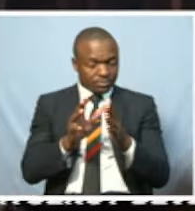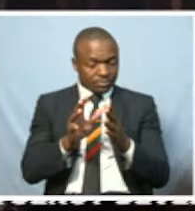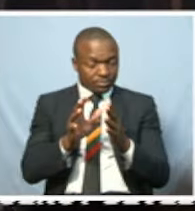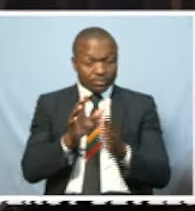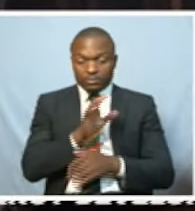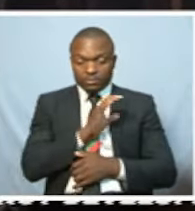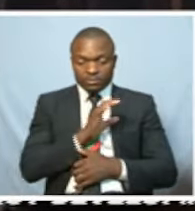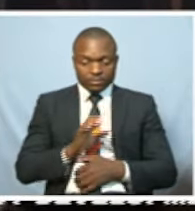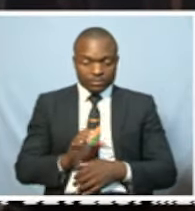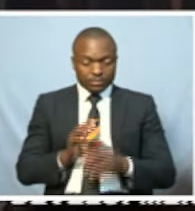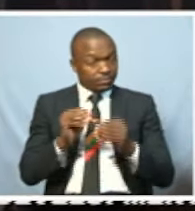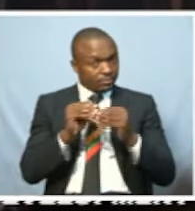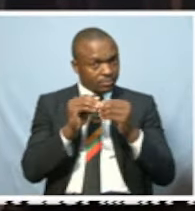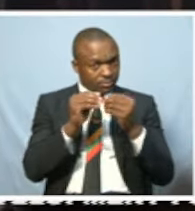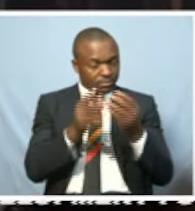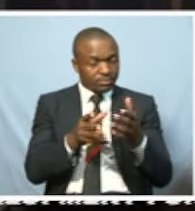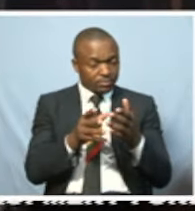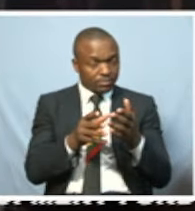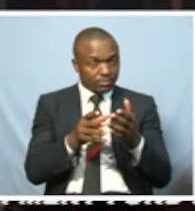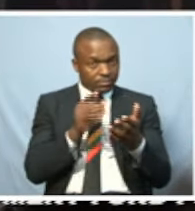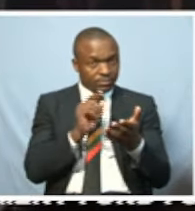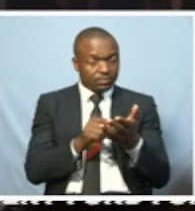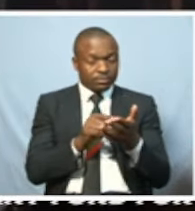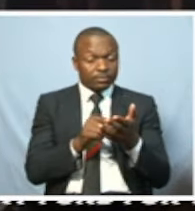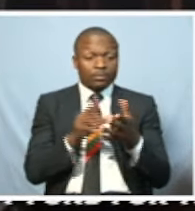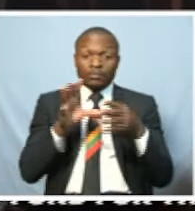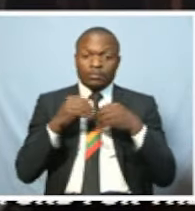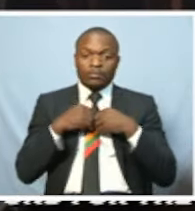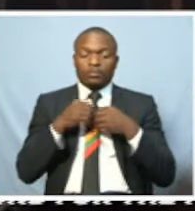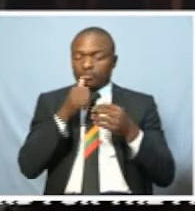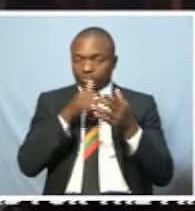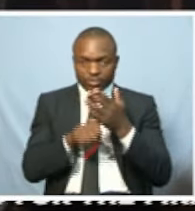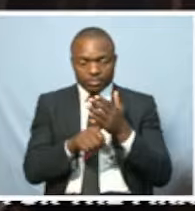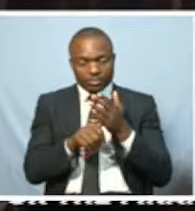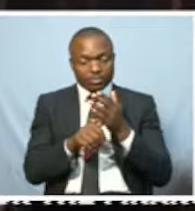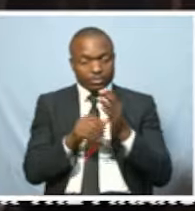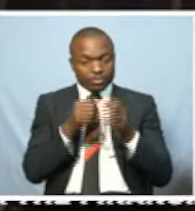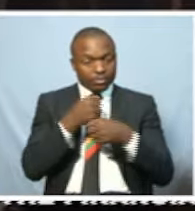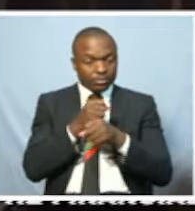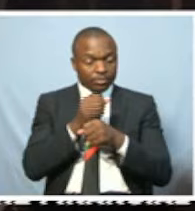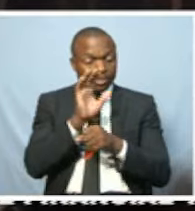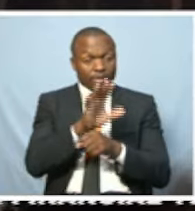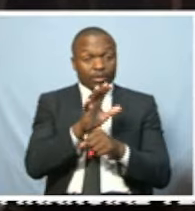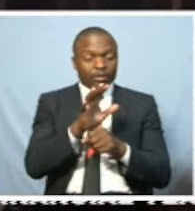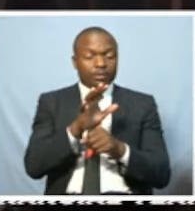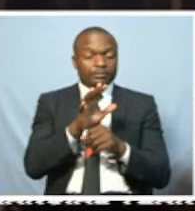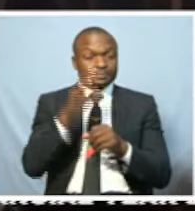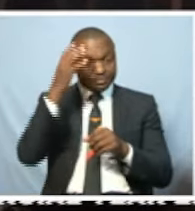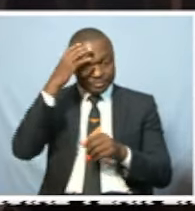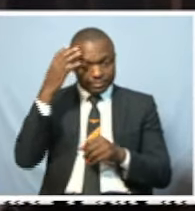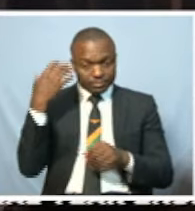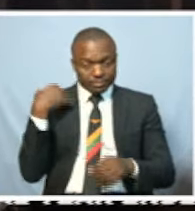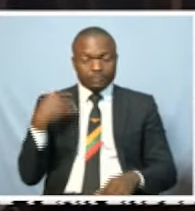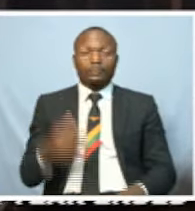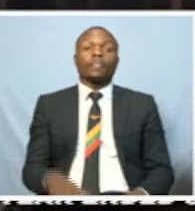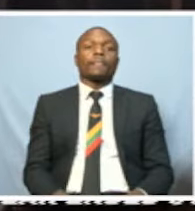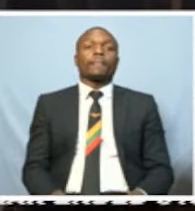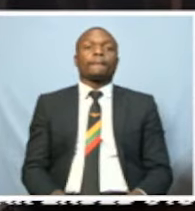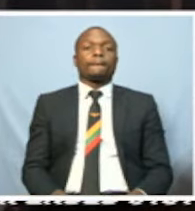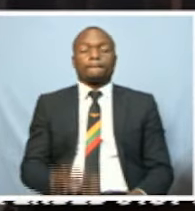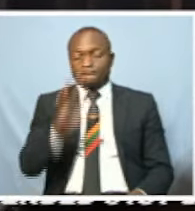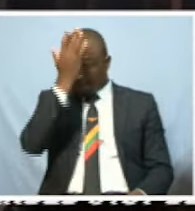the acceptance letter is saying, reference is hereby made to your offer, to your office,